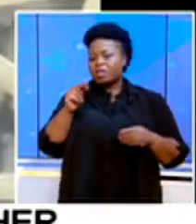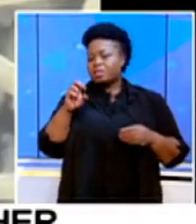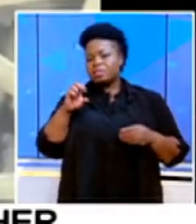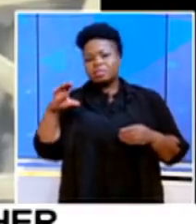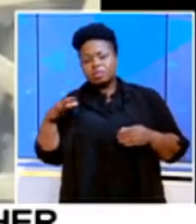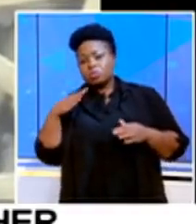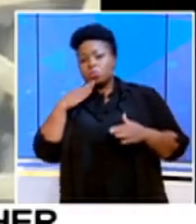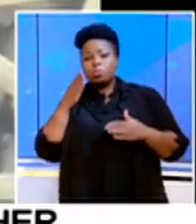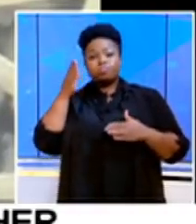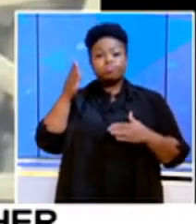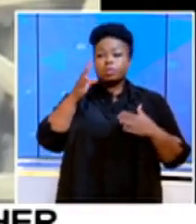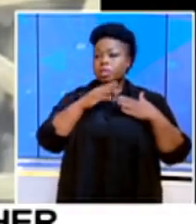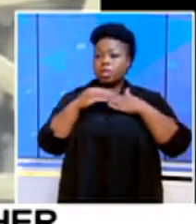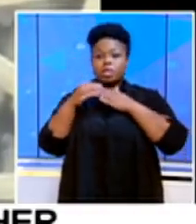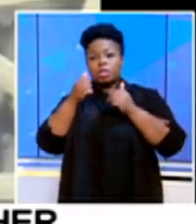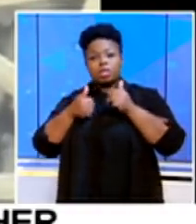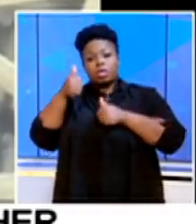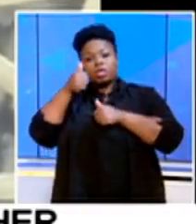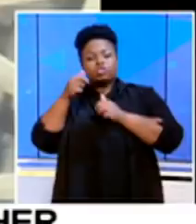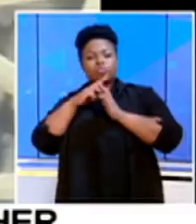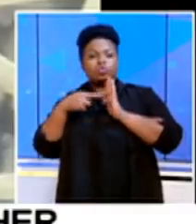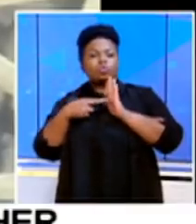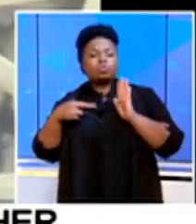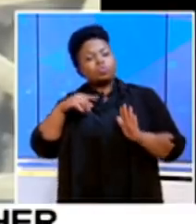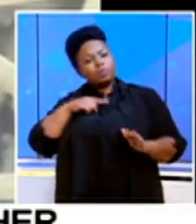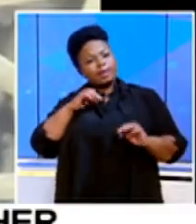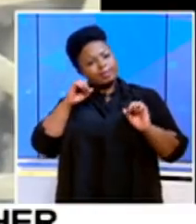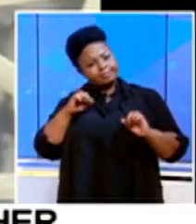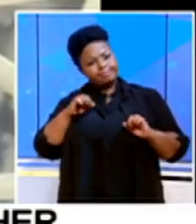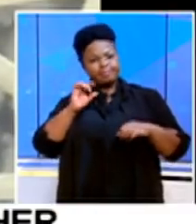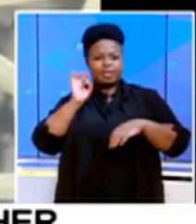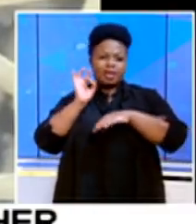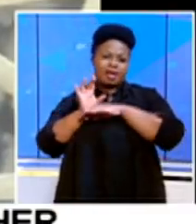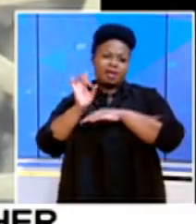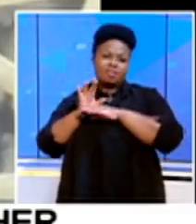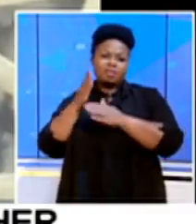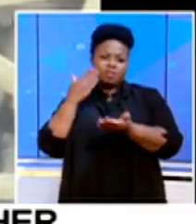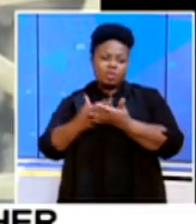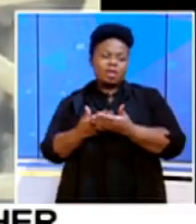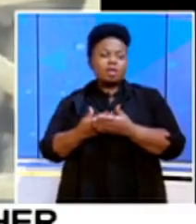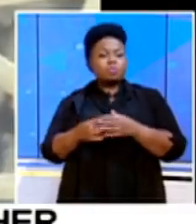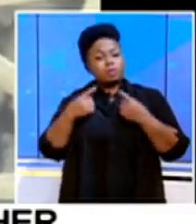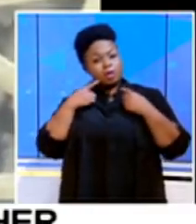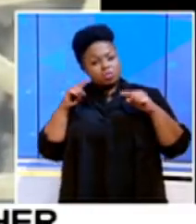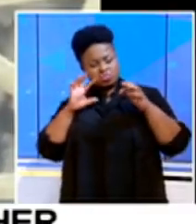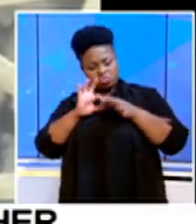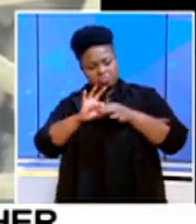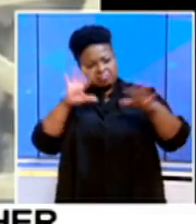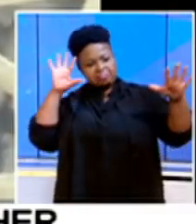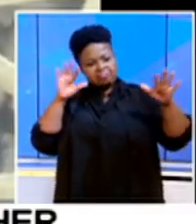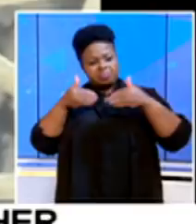playing leadership roles here and there, so that they are accordingly advised where we need to publicly